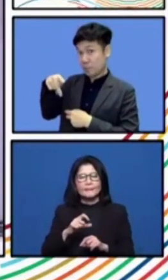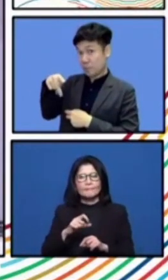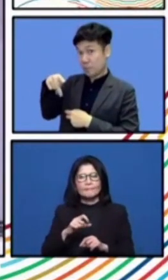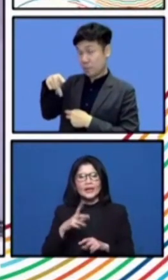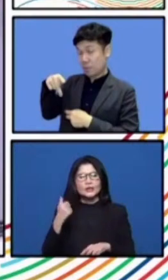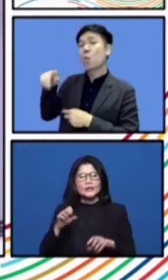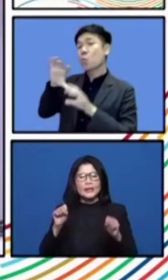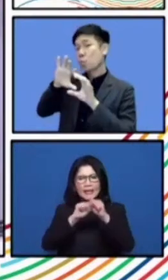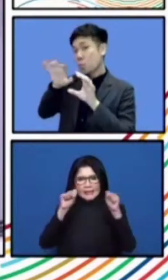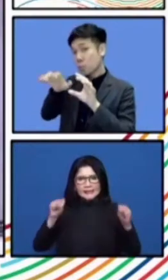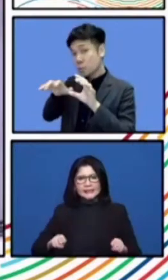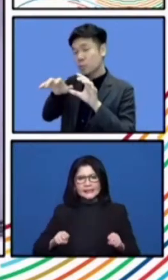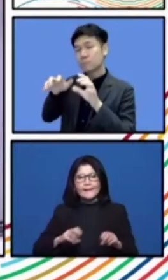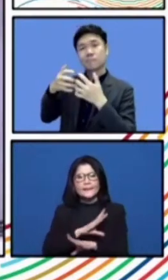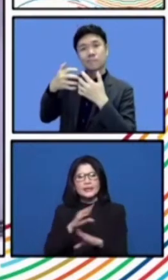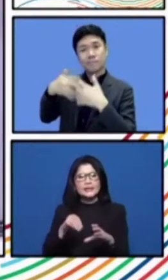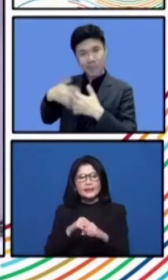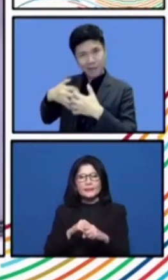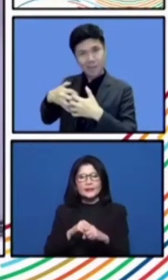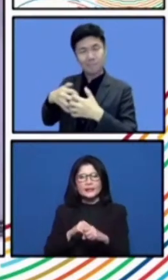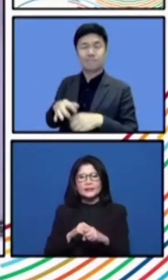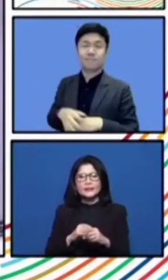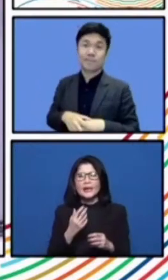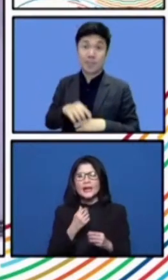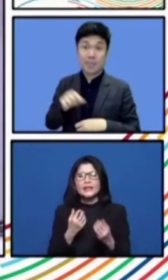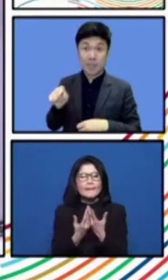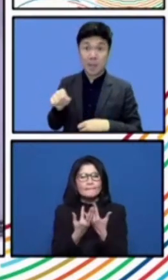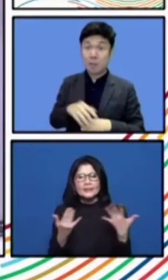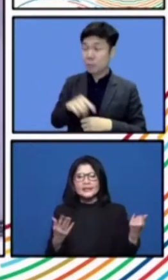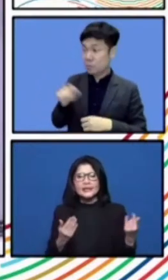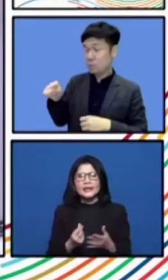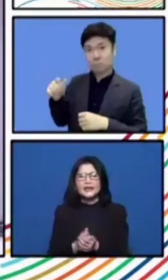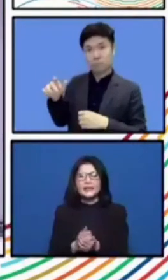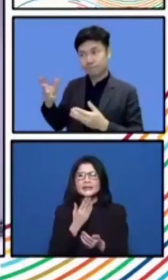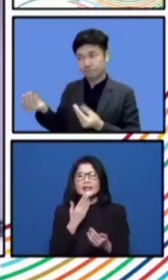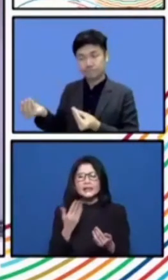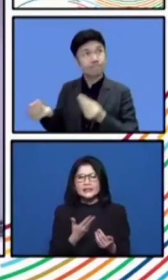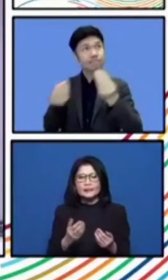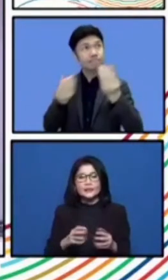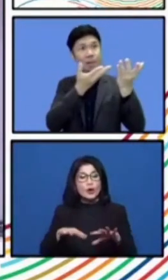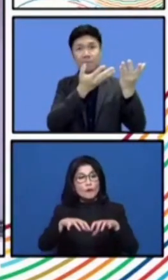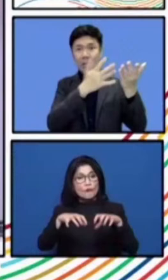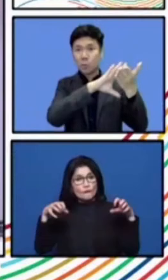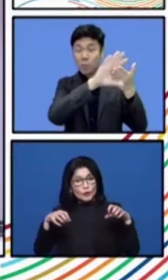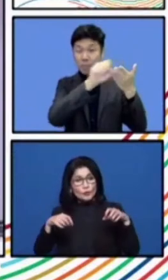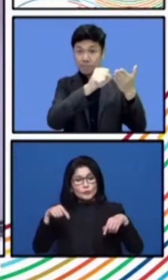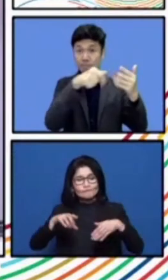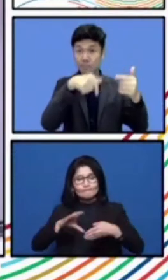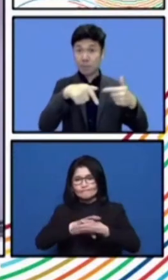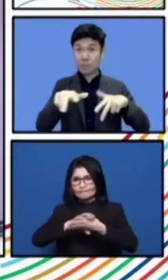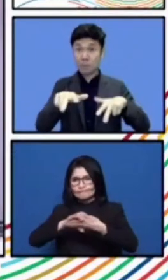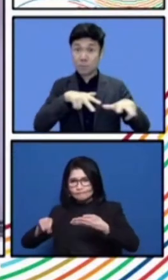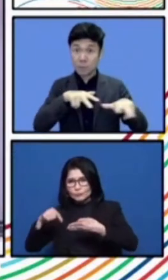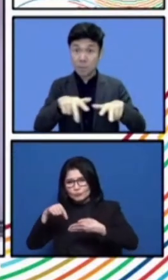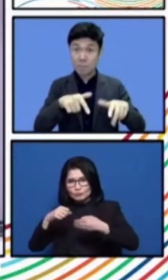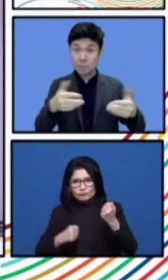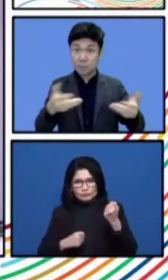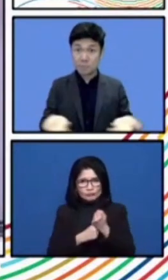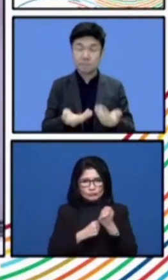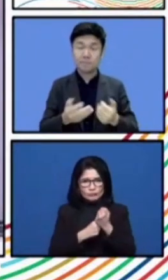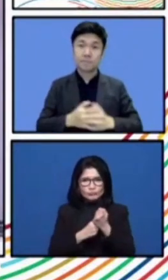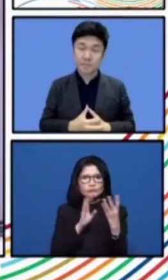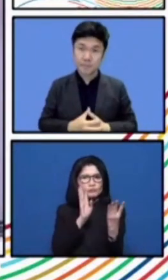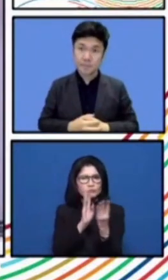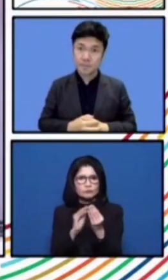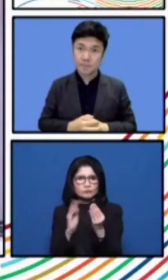where the people's forum and thanks to unsca and for supporting these meetings prior to the the sdg